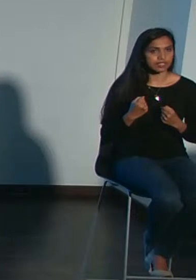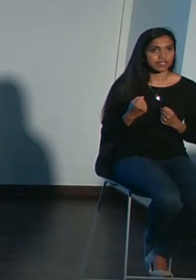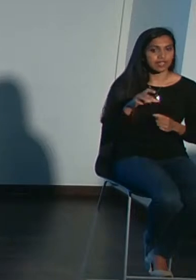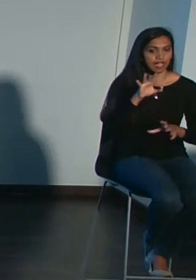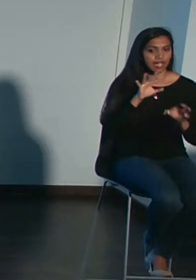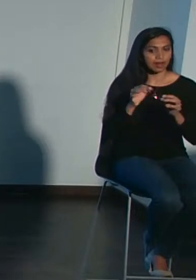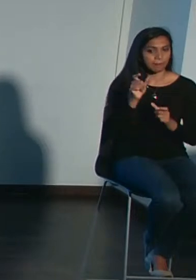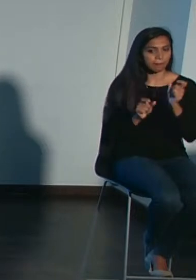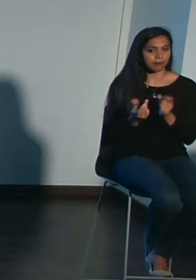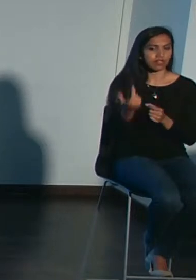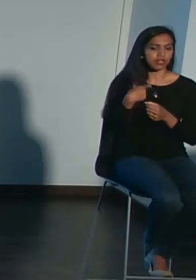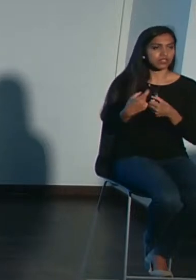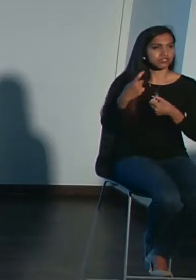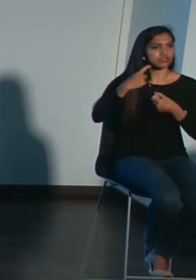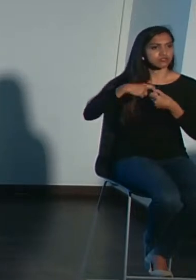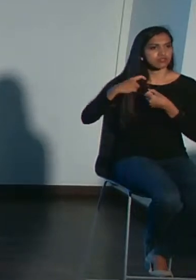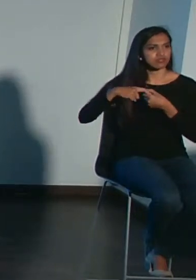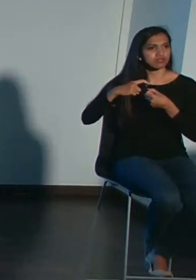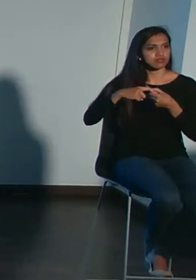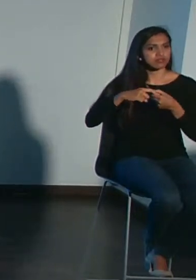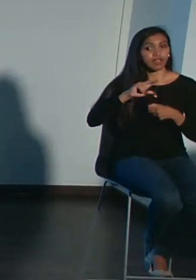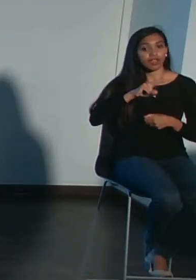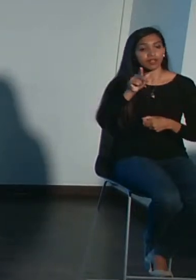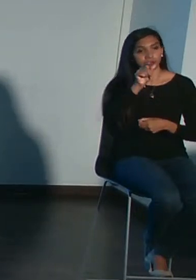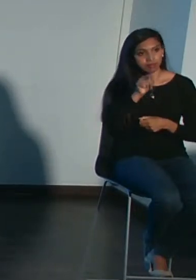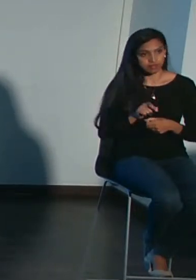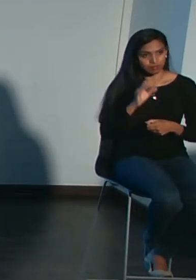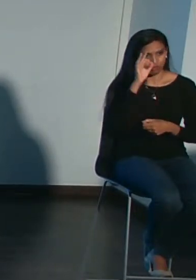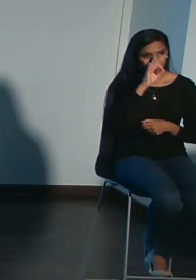where another filmmaker